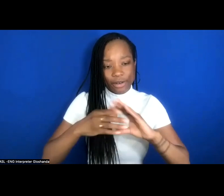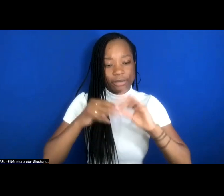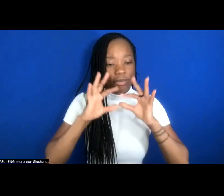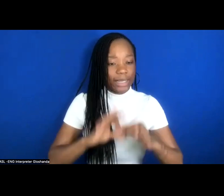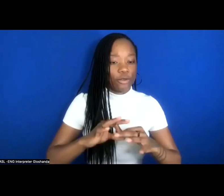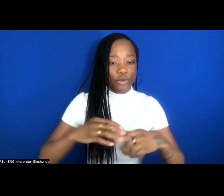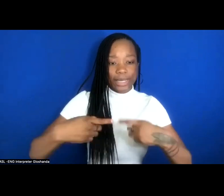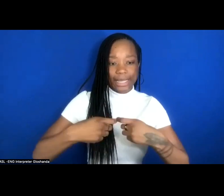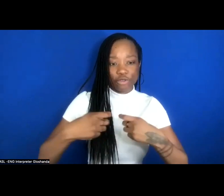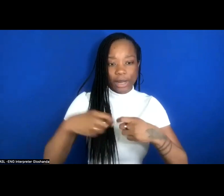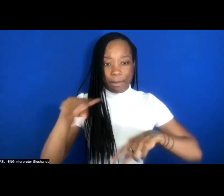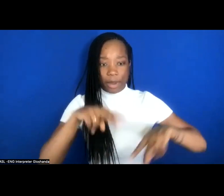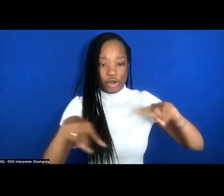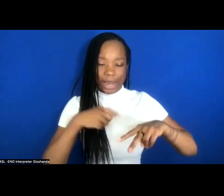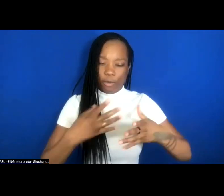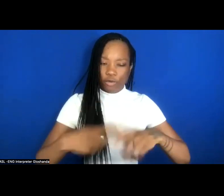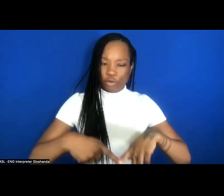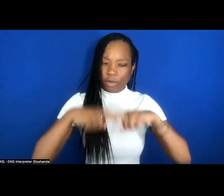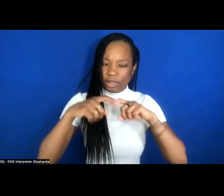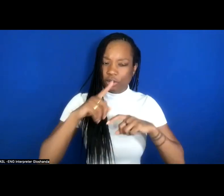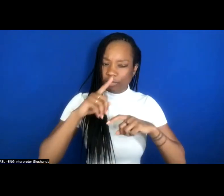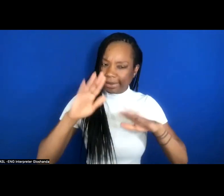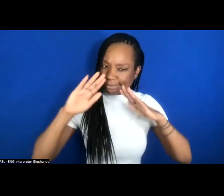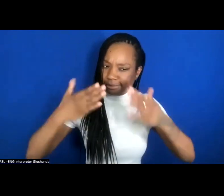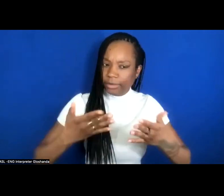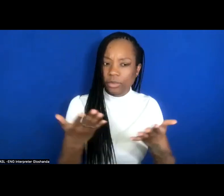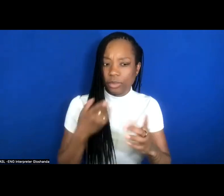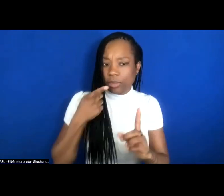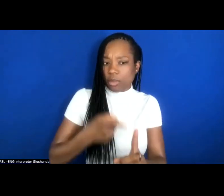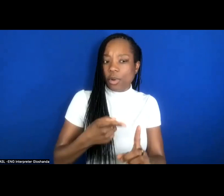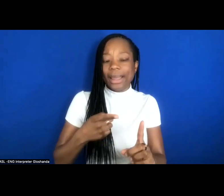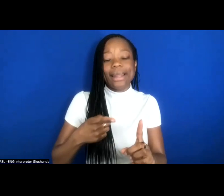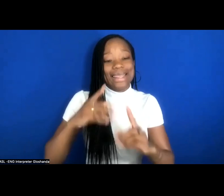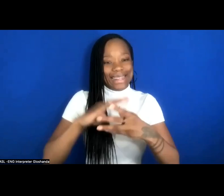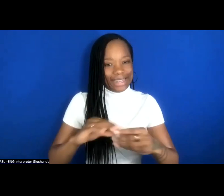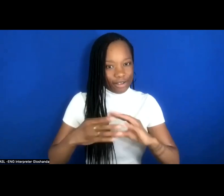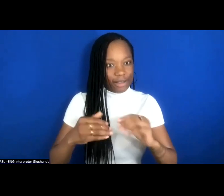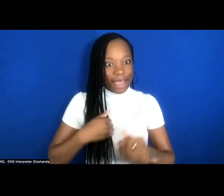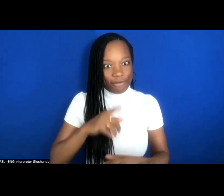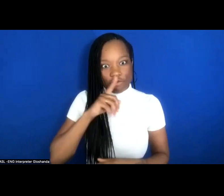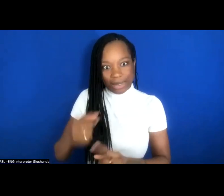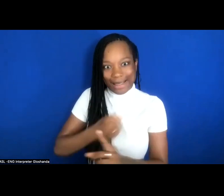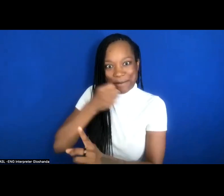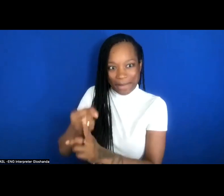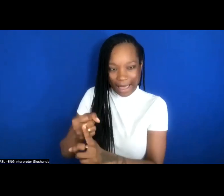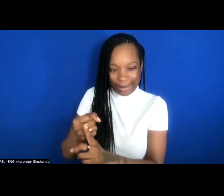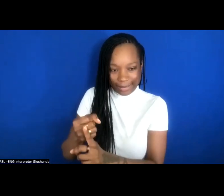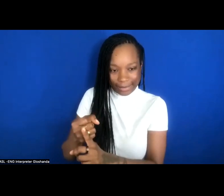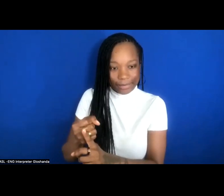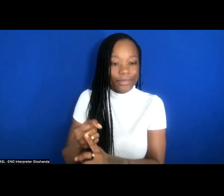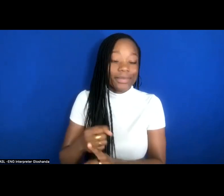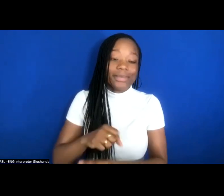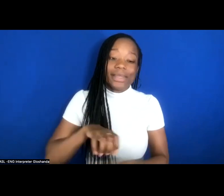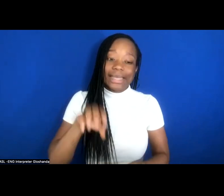pause and remain rooted in the fact that narratives cause real material impacts. EM is unfortunately